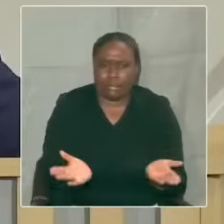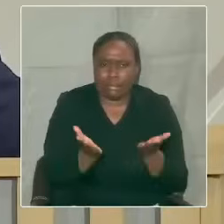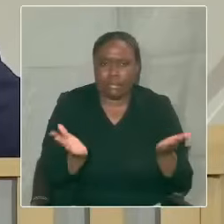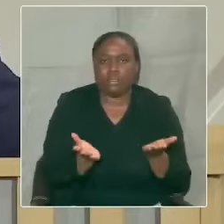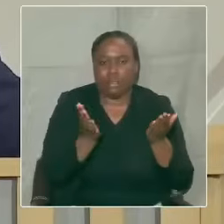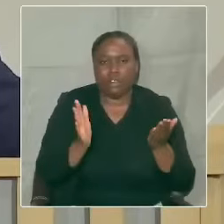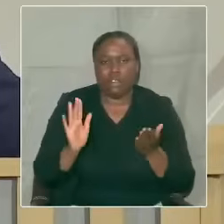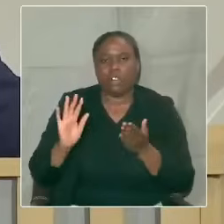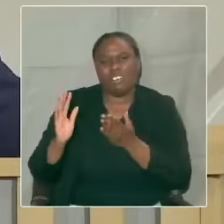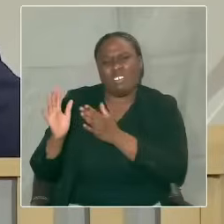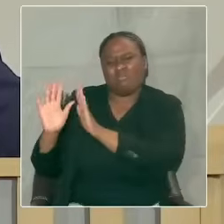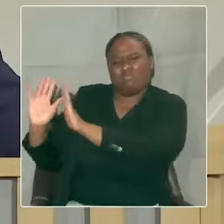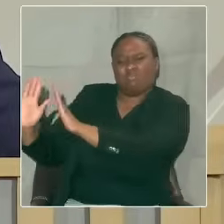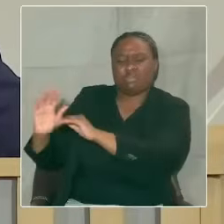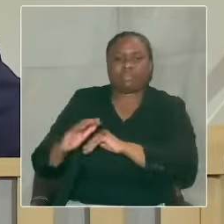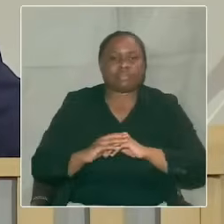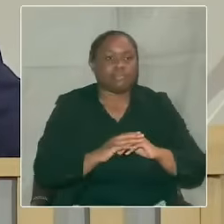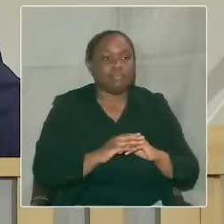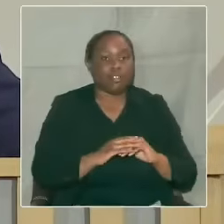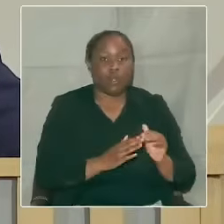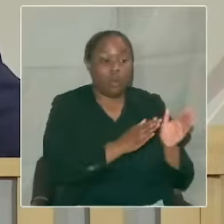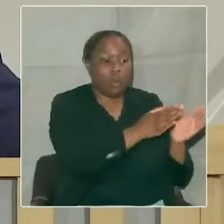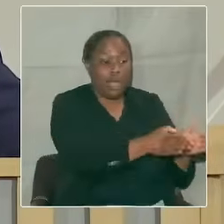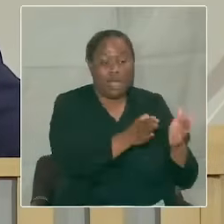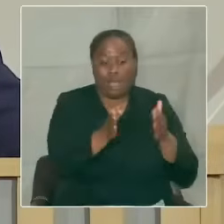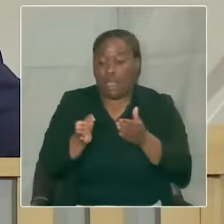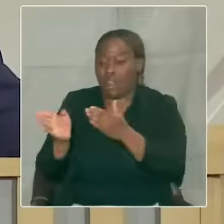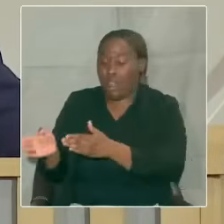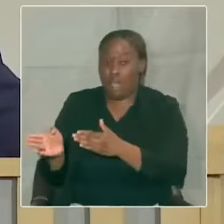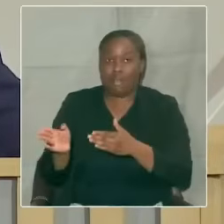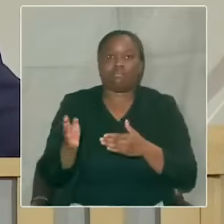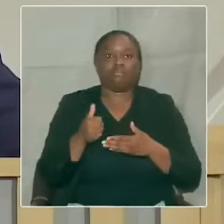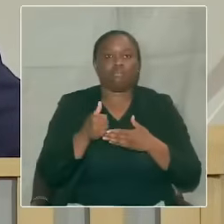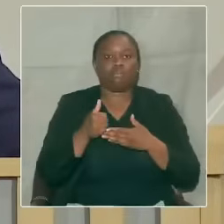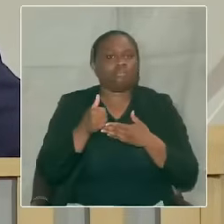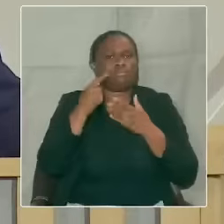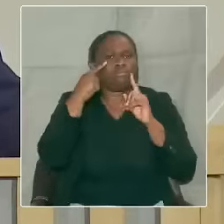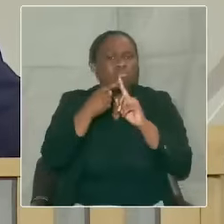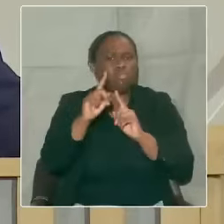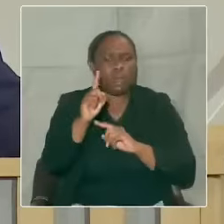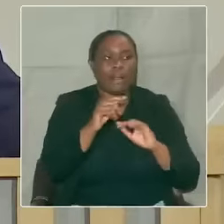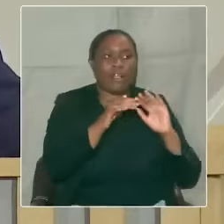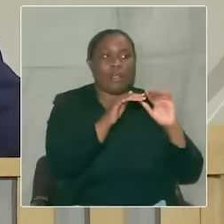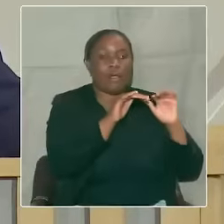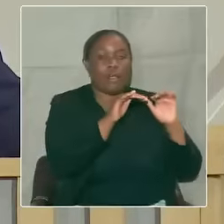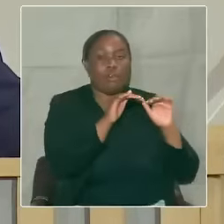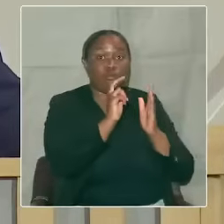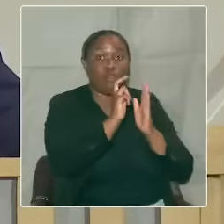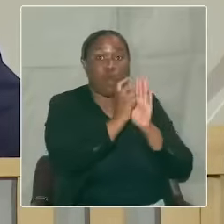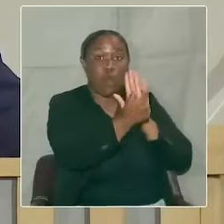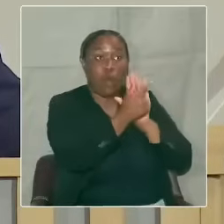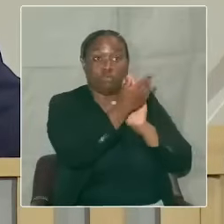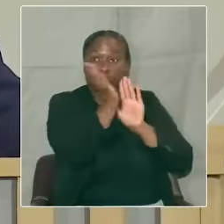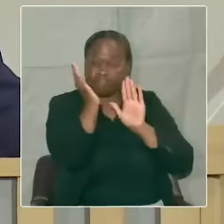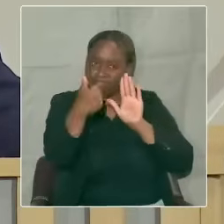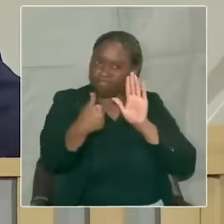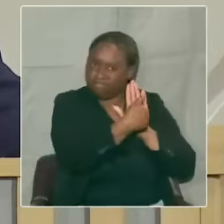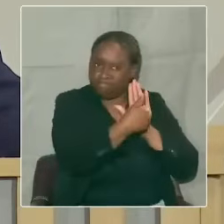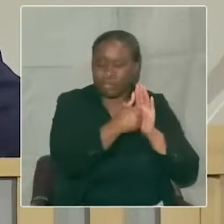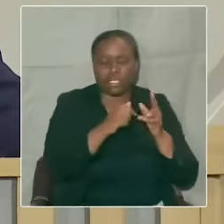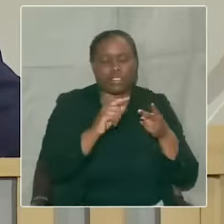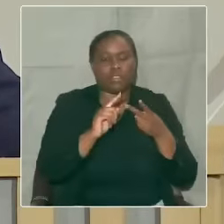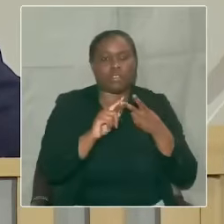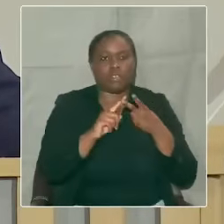to uphold the rule of law, protect communities, ensure justice is served, and